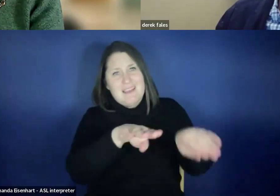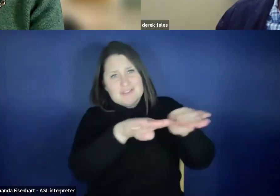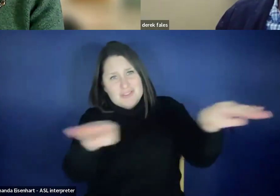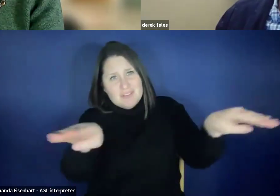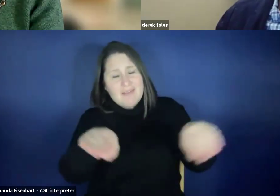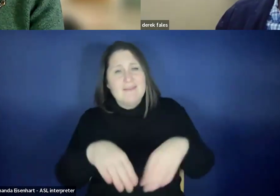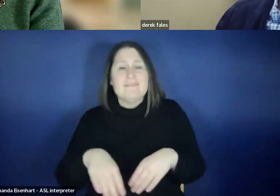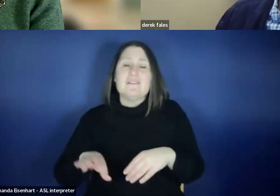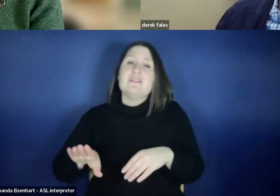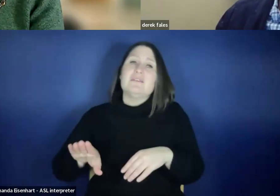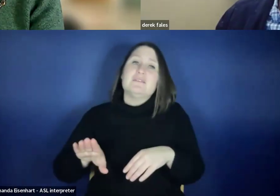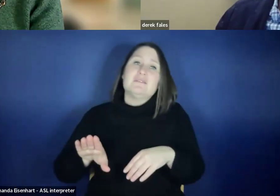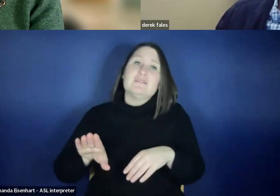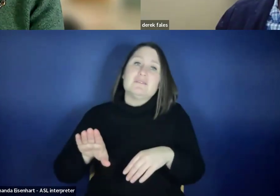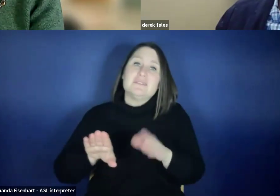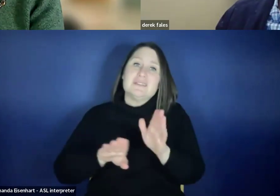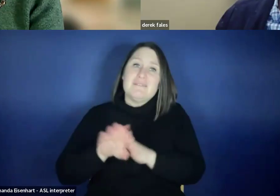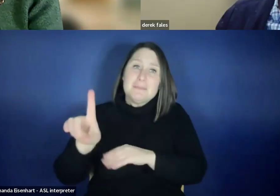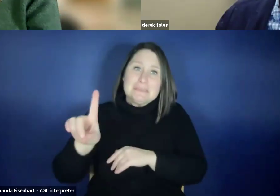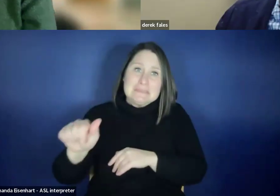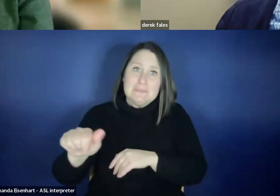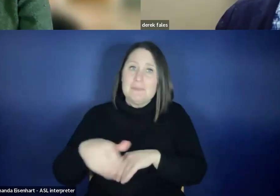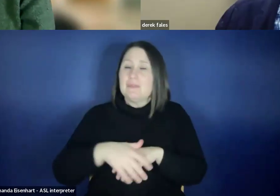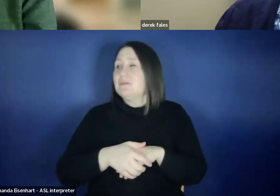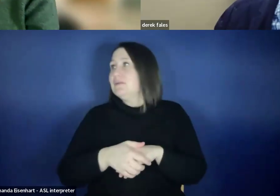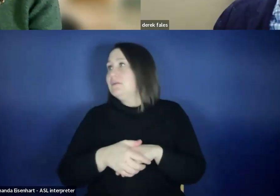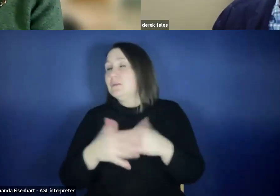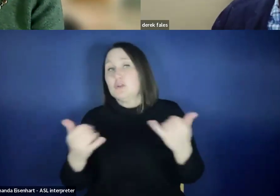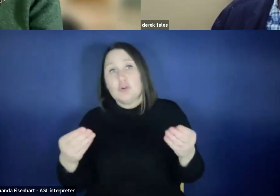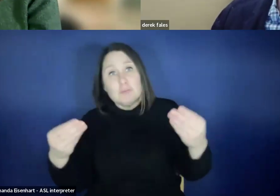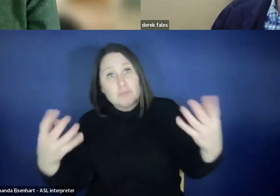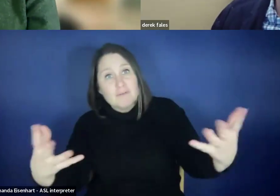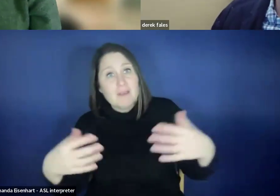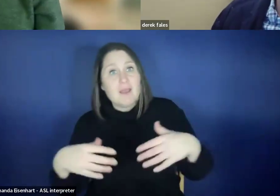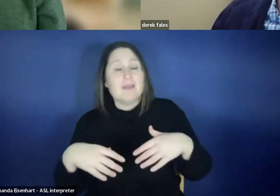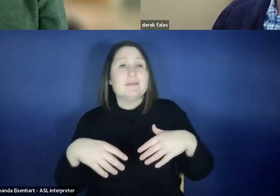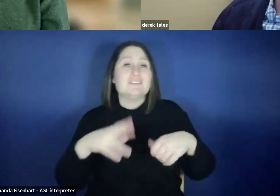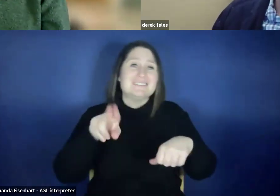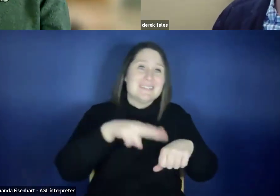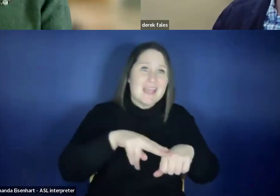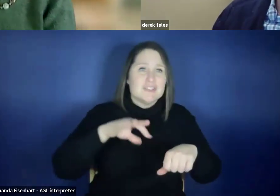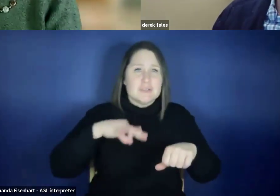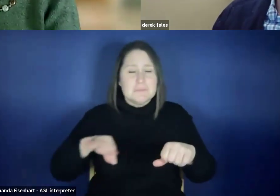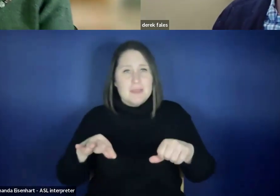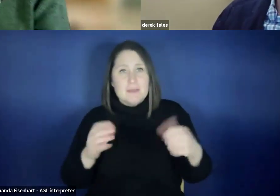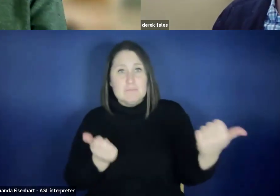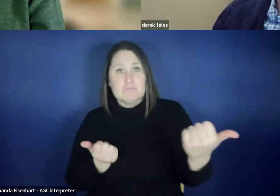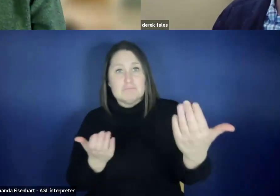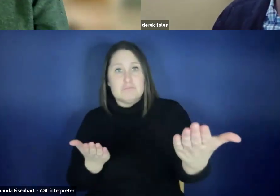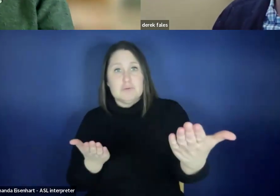current providers in Maine and others, have already had the opportunity to review the